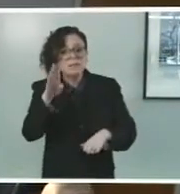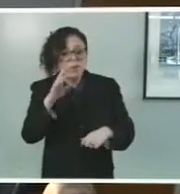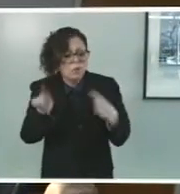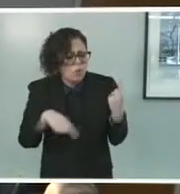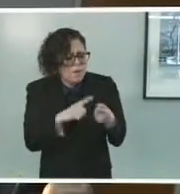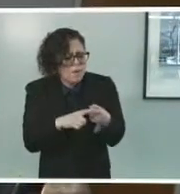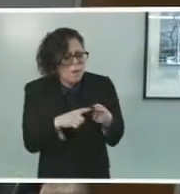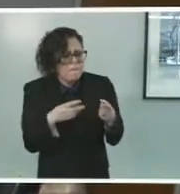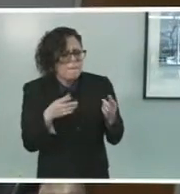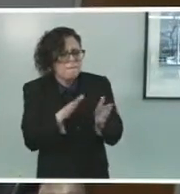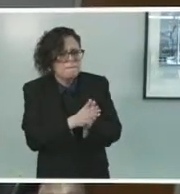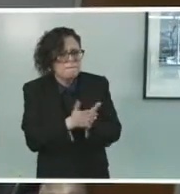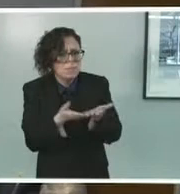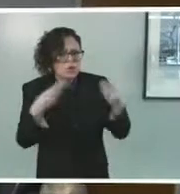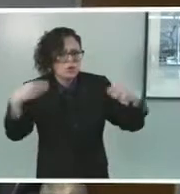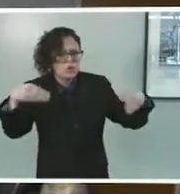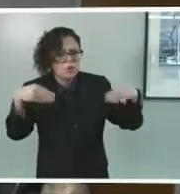bookstores?